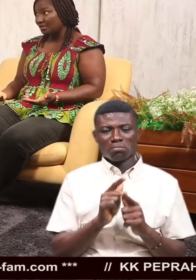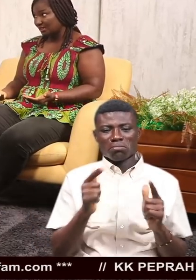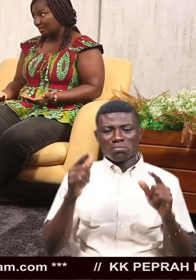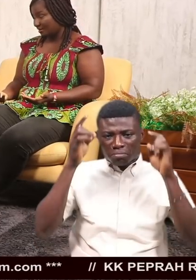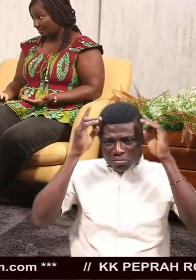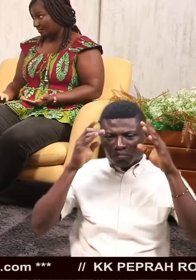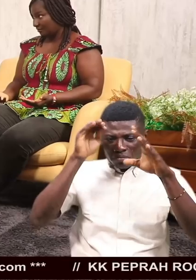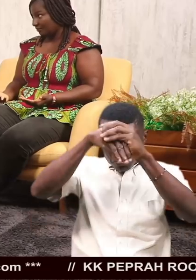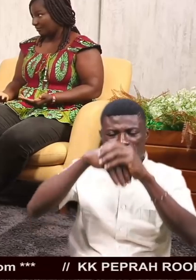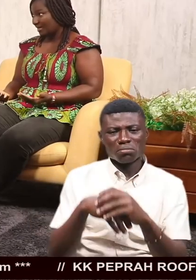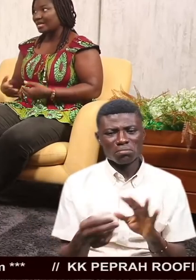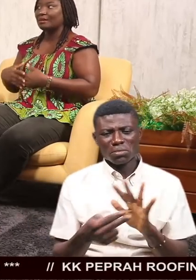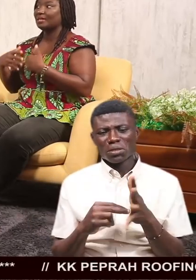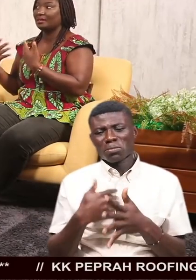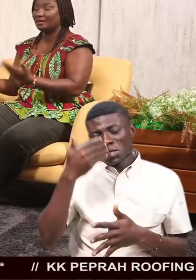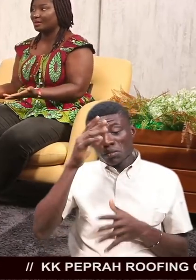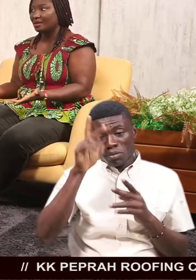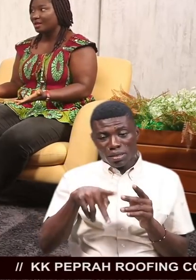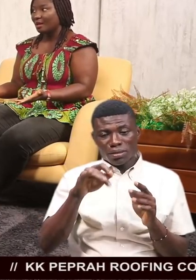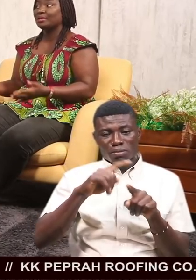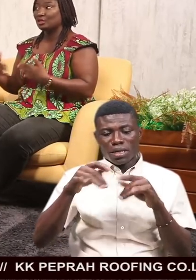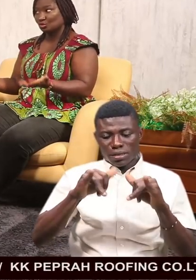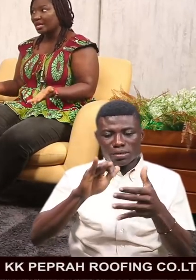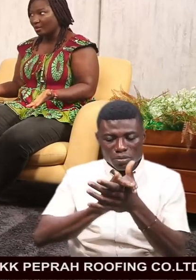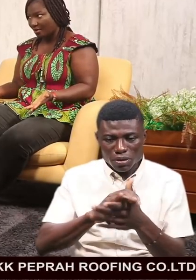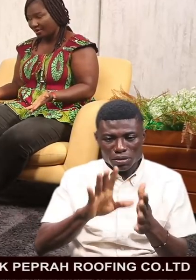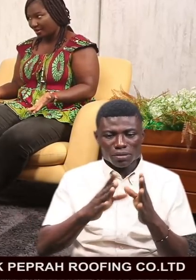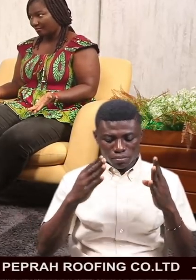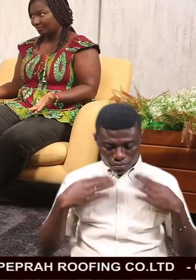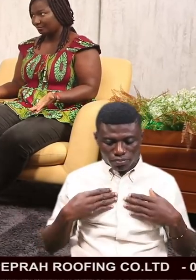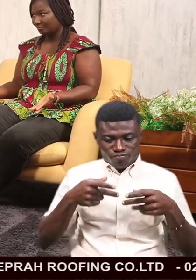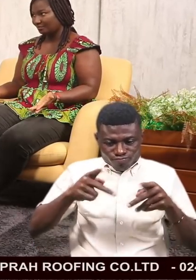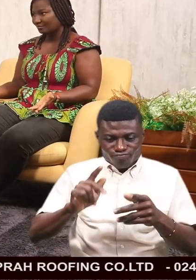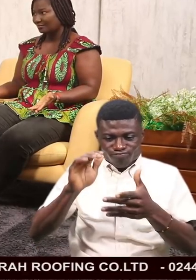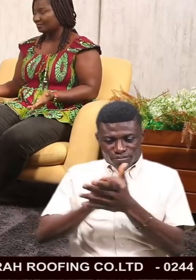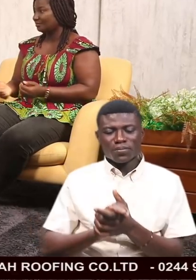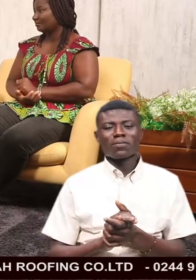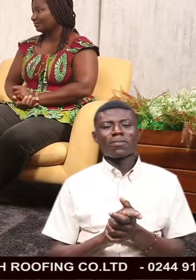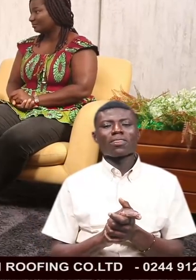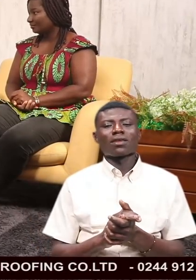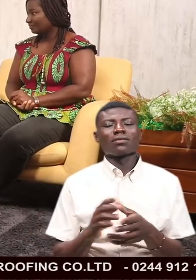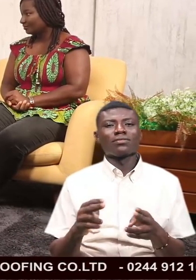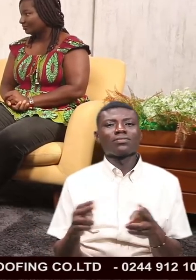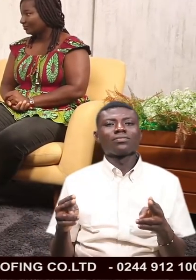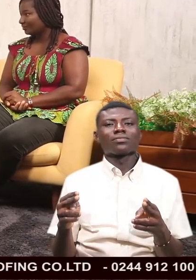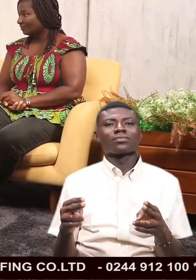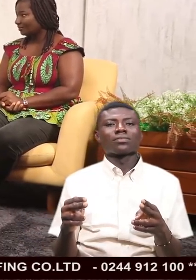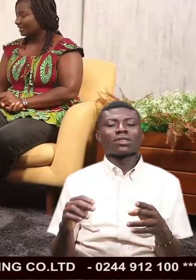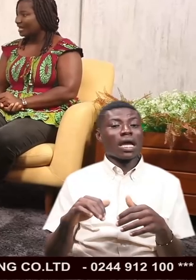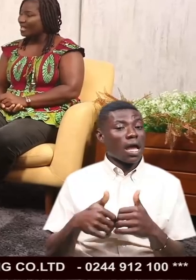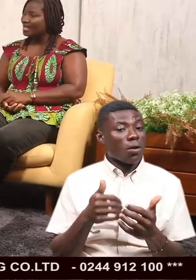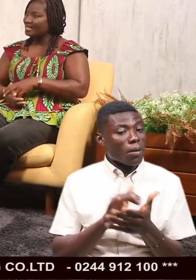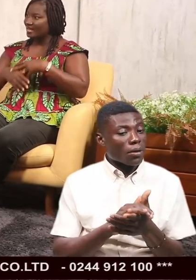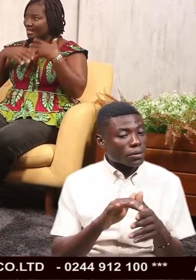of the risk. And I'm a day. Happiness, so na ye worry. Okay. It's more worry, our real form